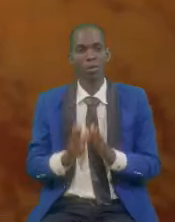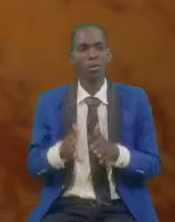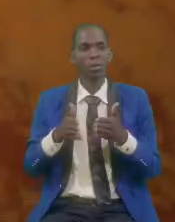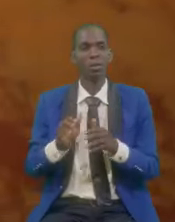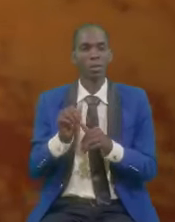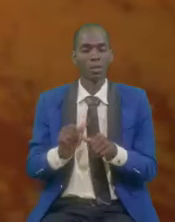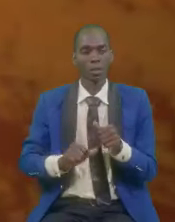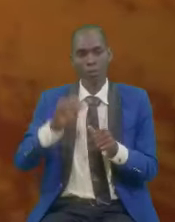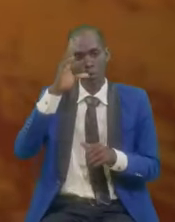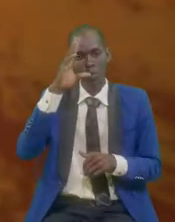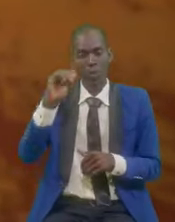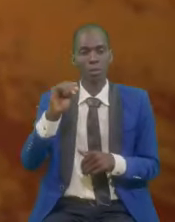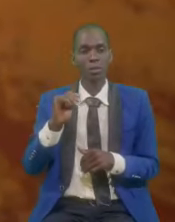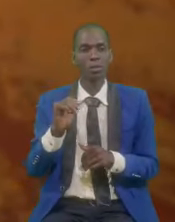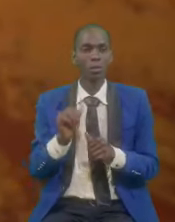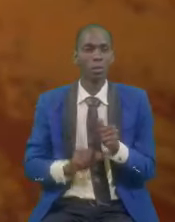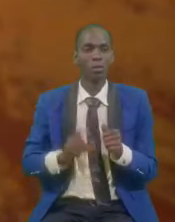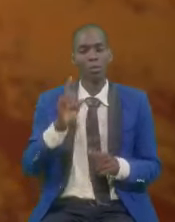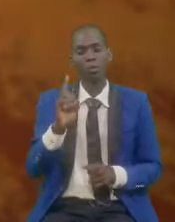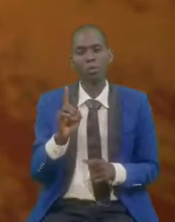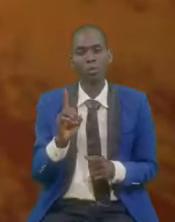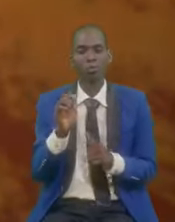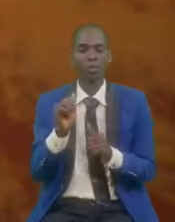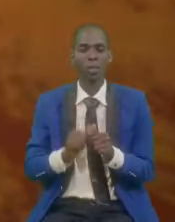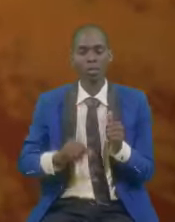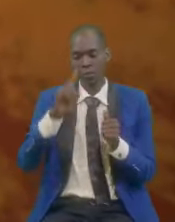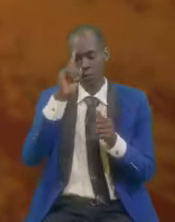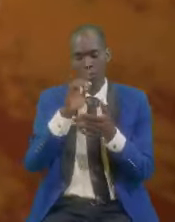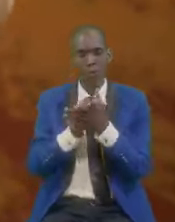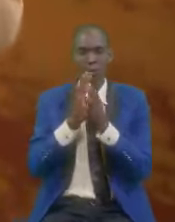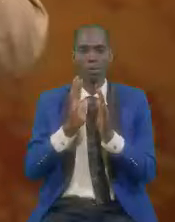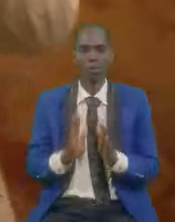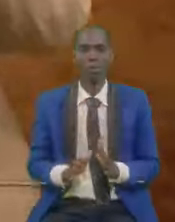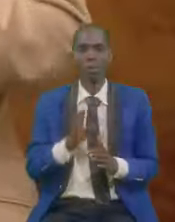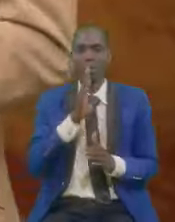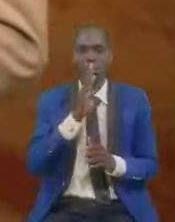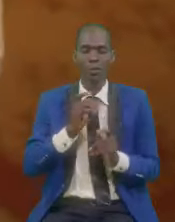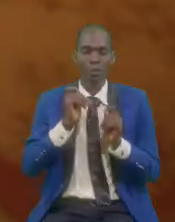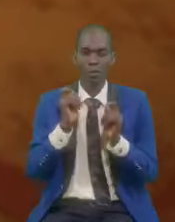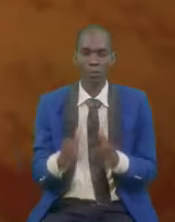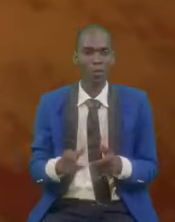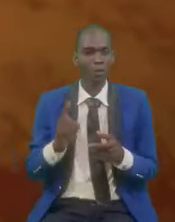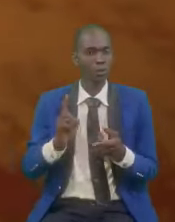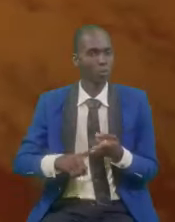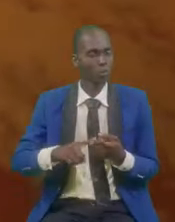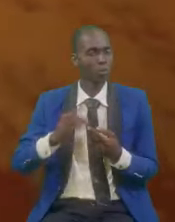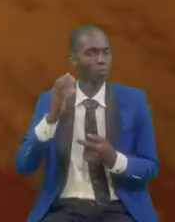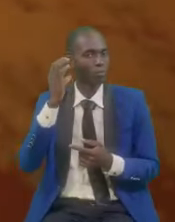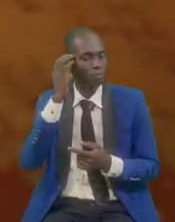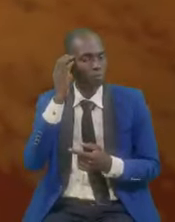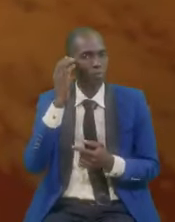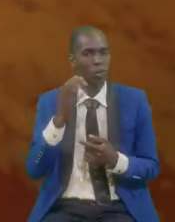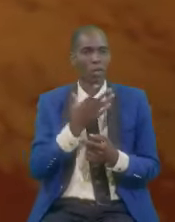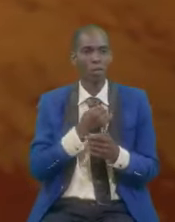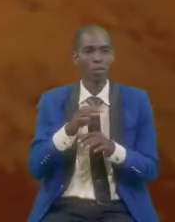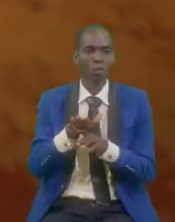man, everyone, every believer be swift to hear, slow